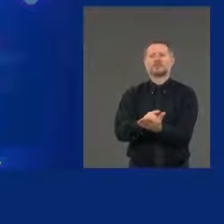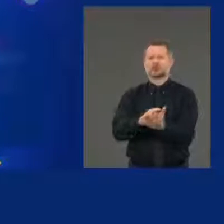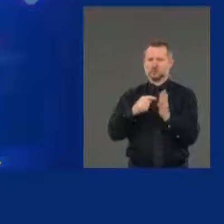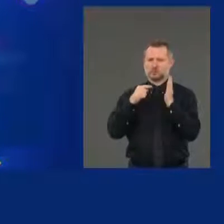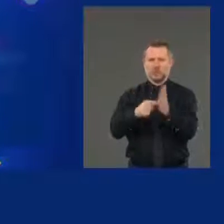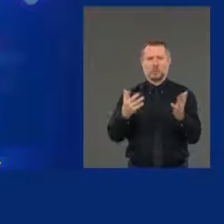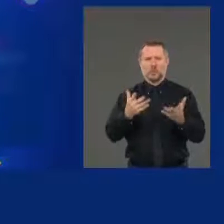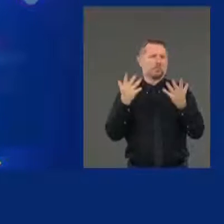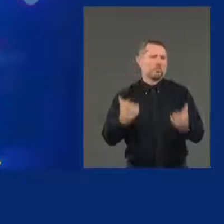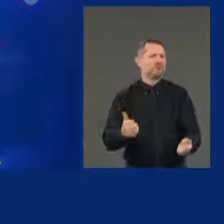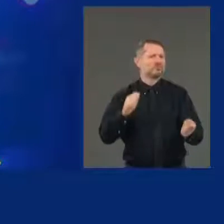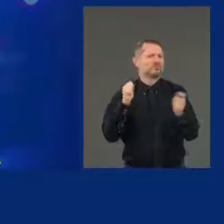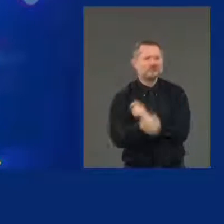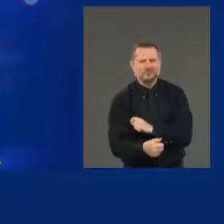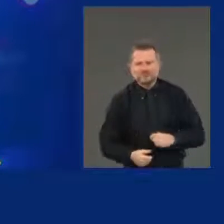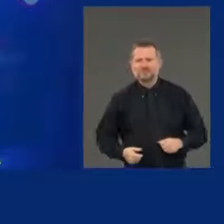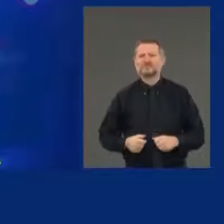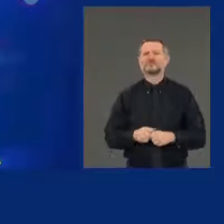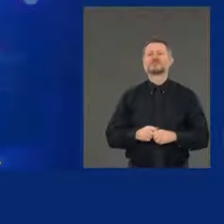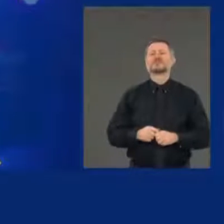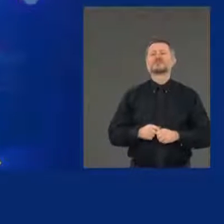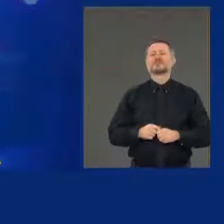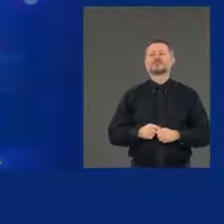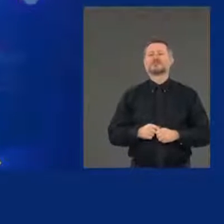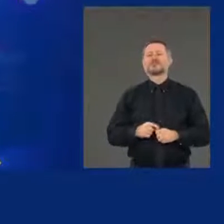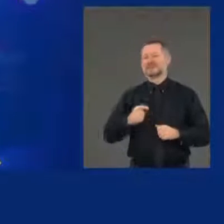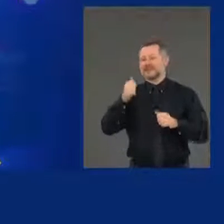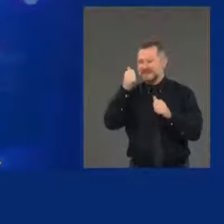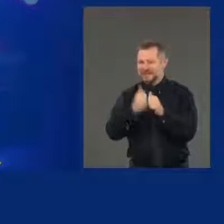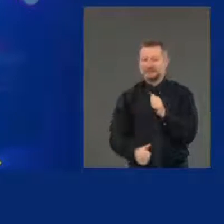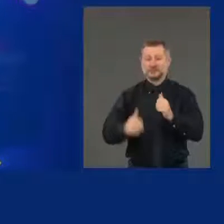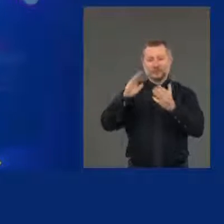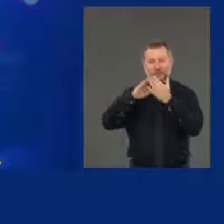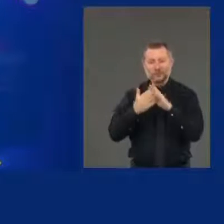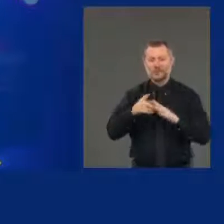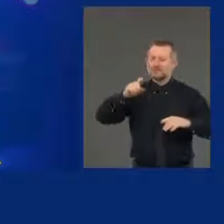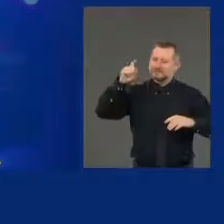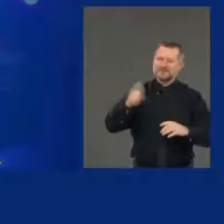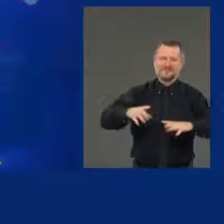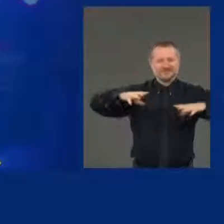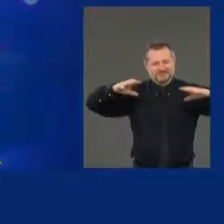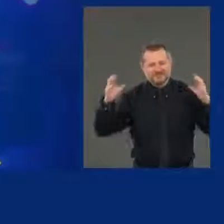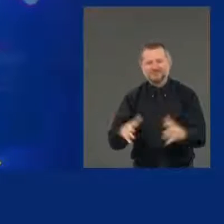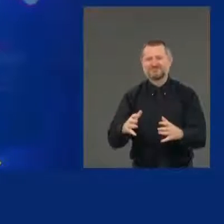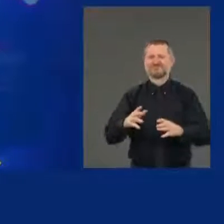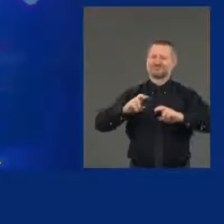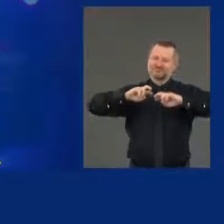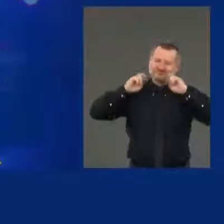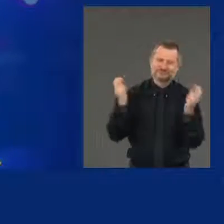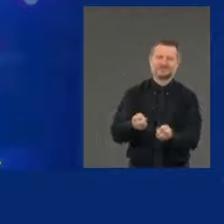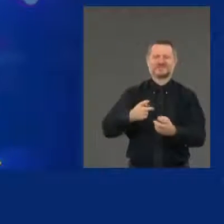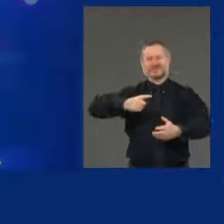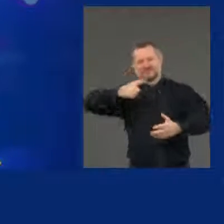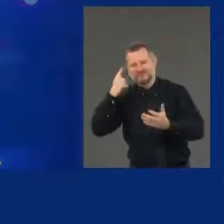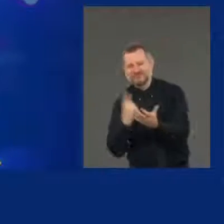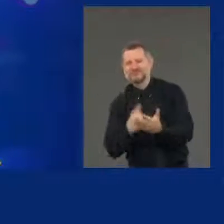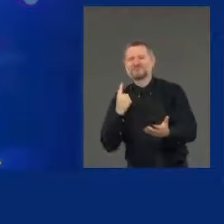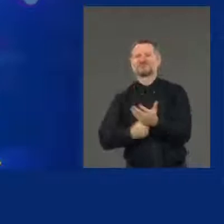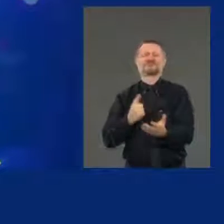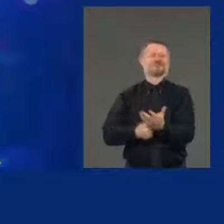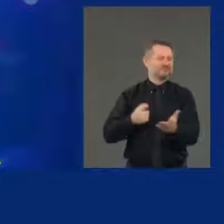changed. Now, every community, come to the table, blank piece of paper, redesign your police